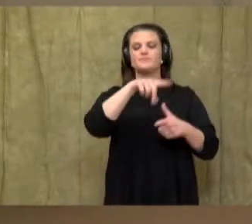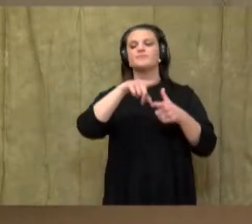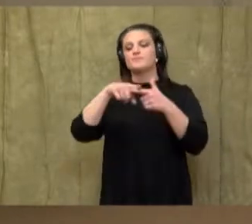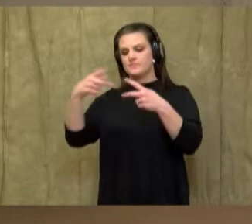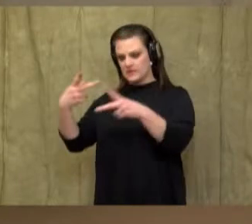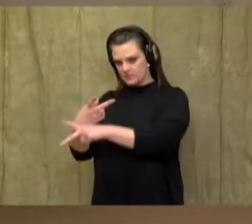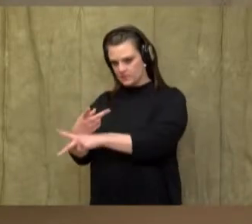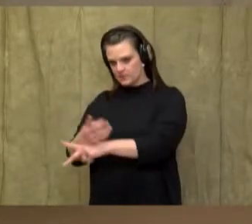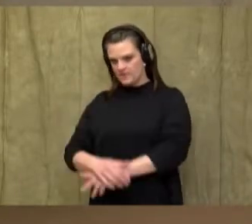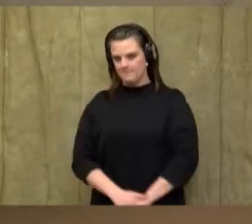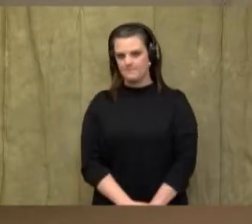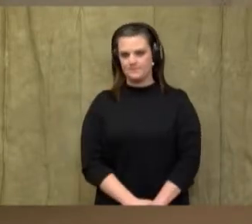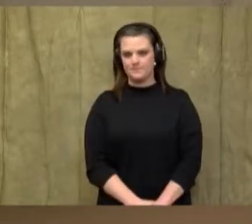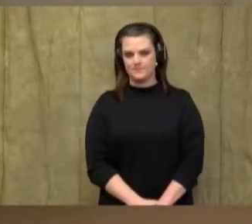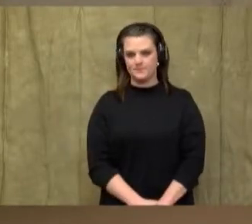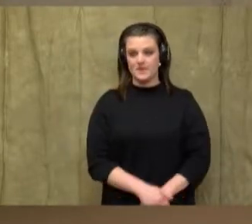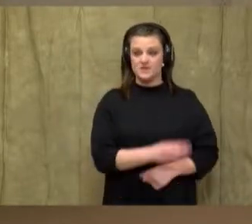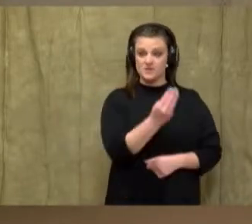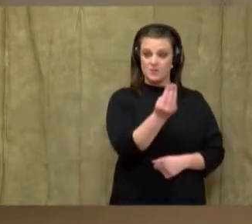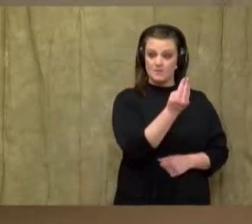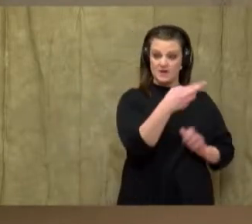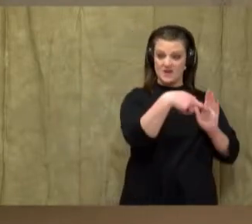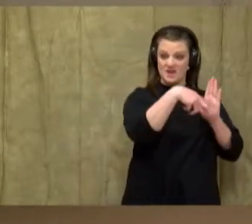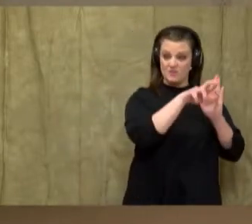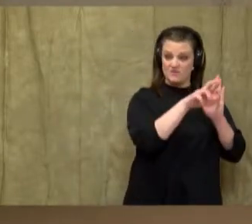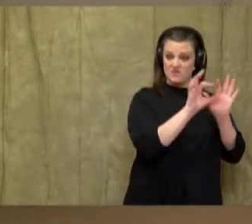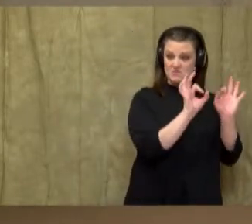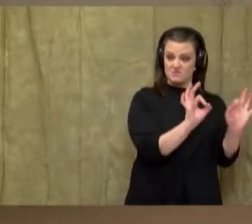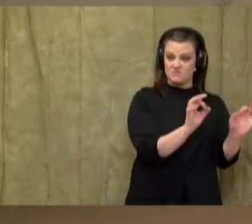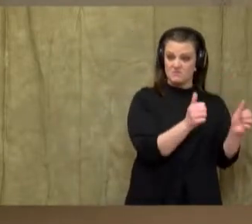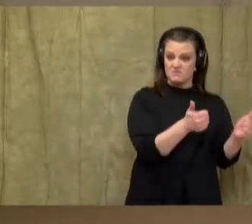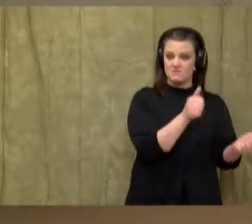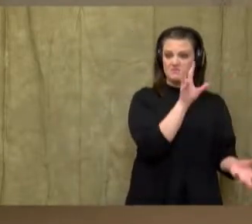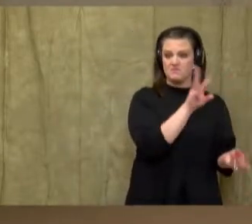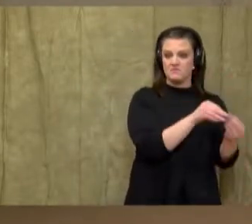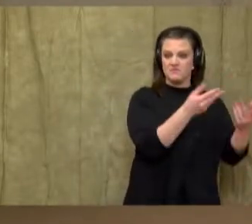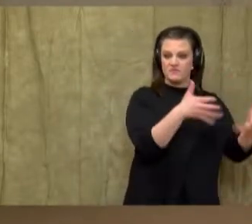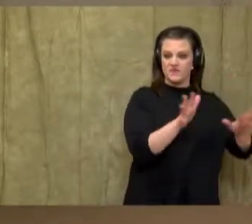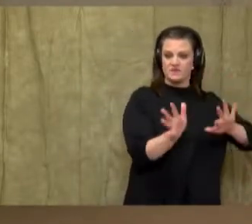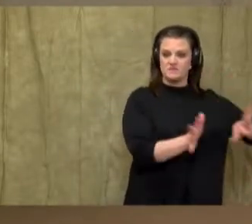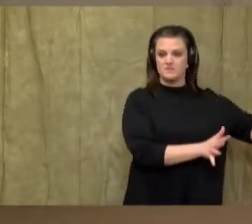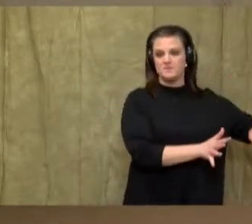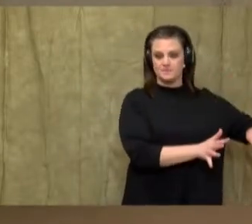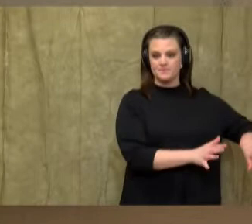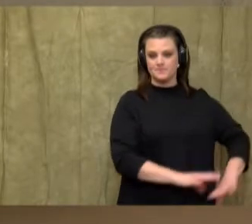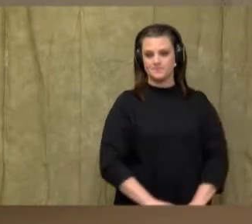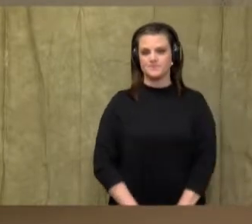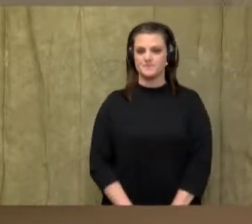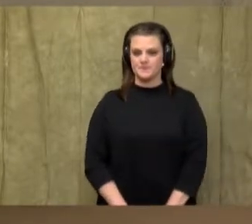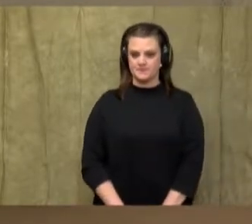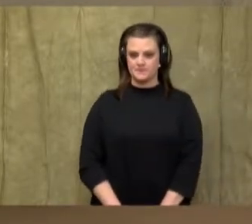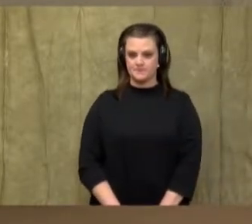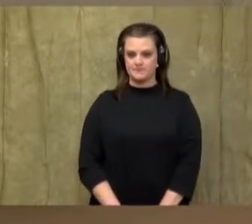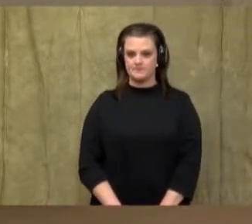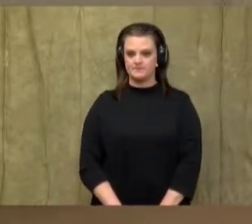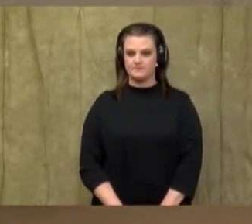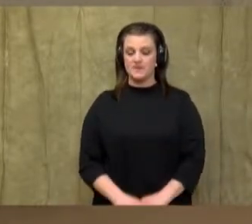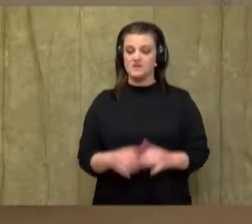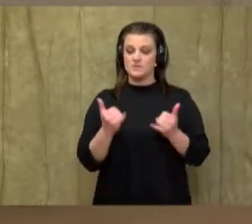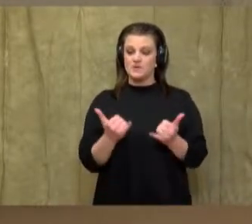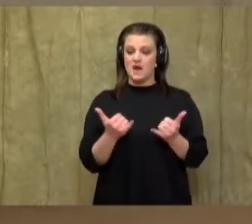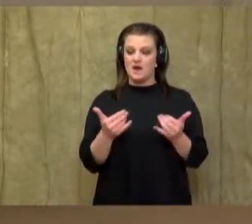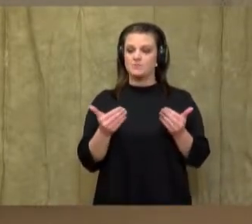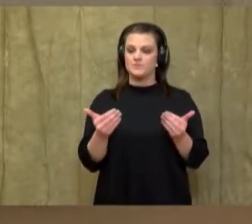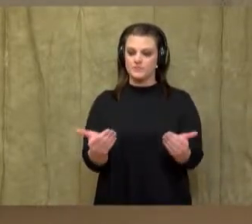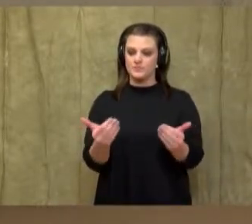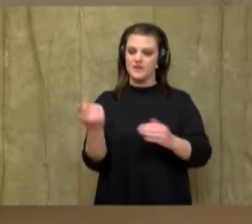again, this is what we worked on Monday, and I just wanted to wrap that up today as well. All right, so now we're going to move forward